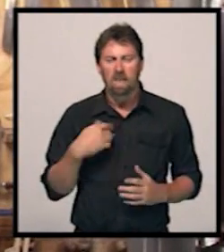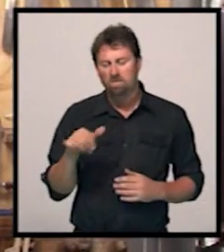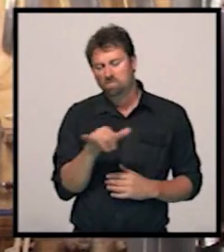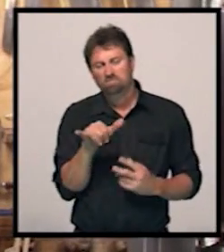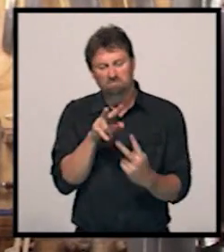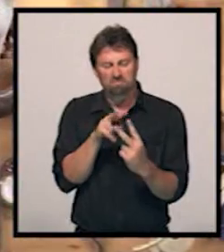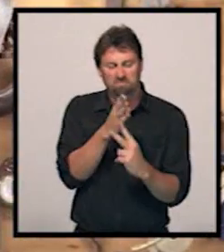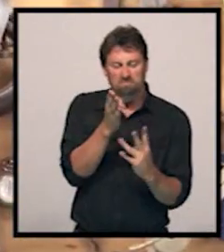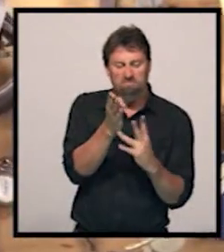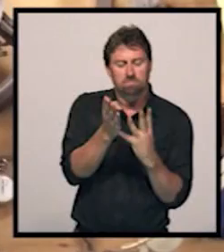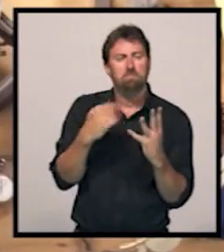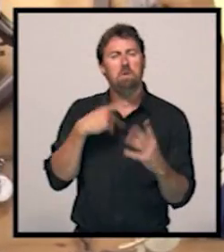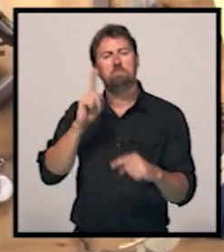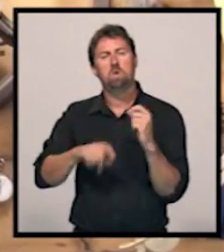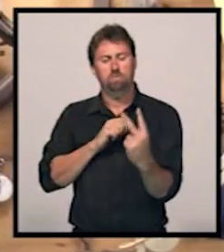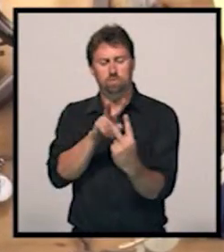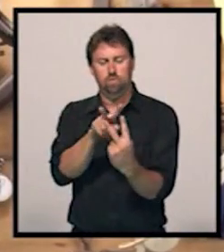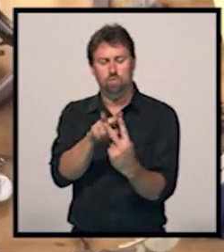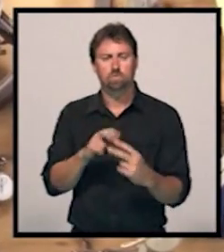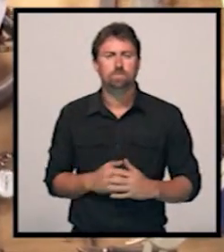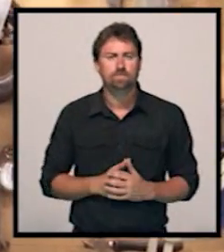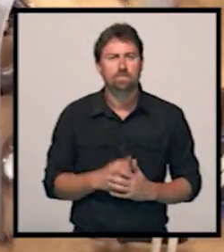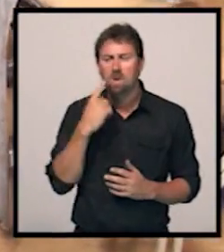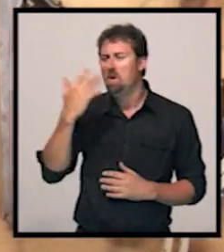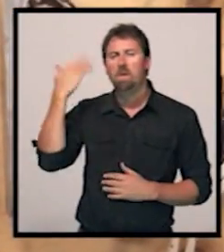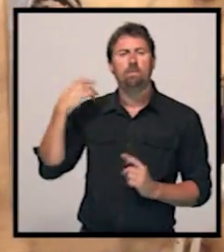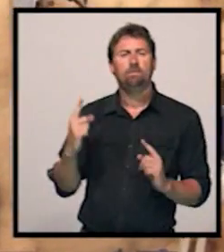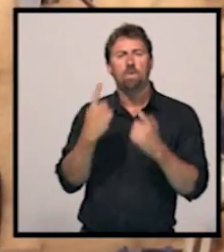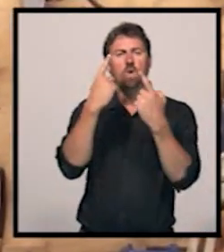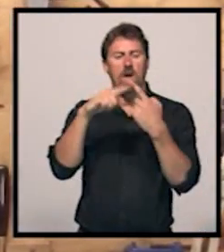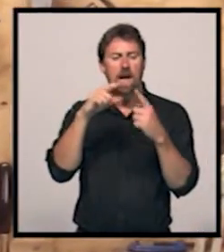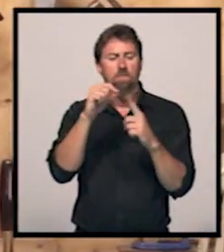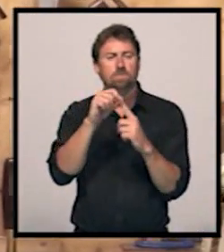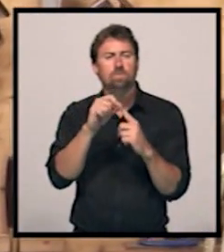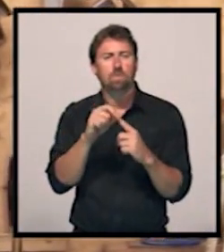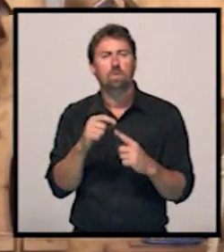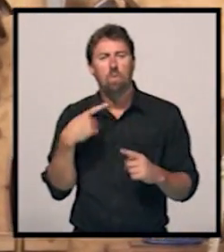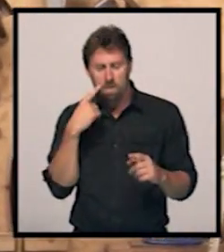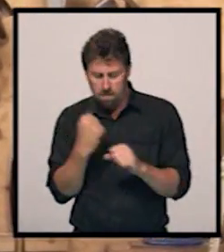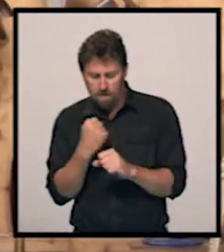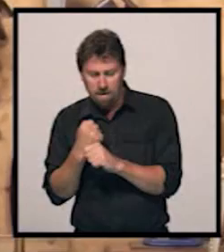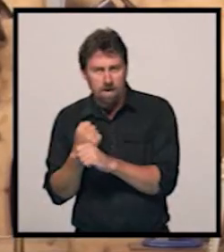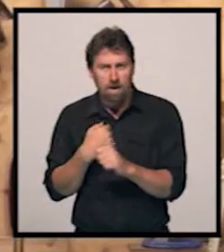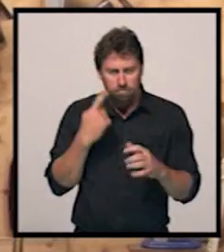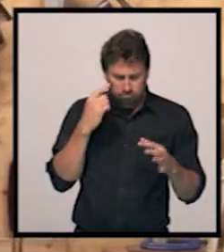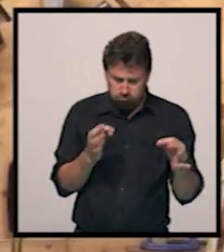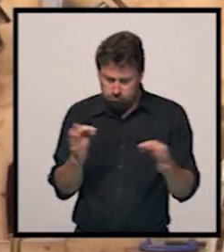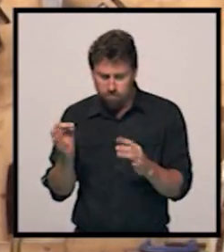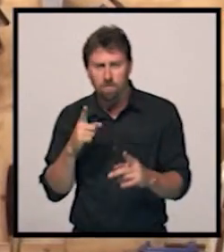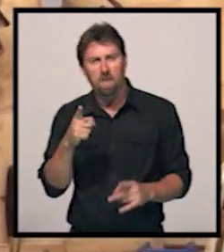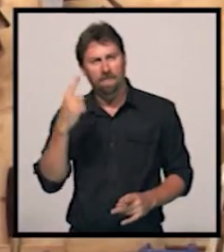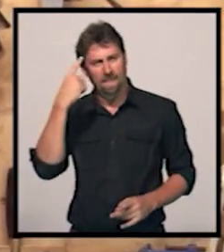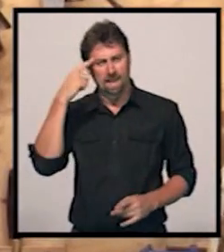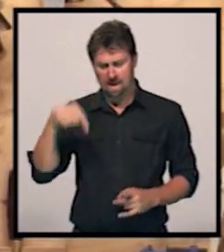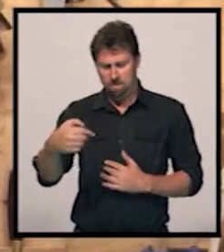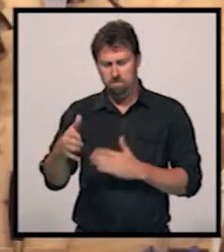generally use. And in the first episode when we were building these boxes or designing them, I said you've got to consider what it is you're